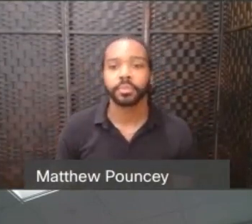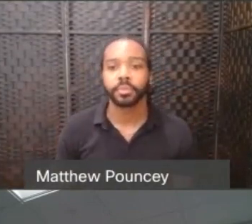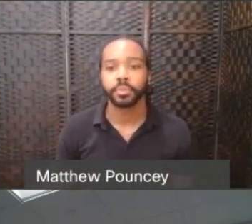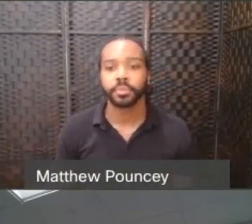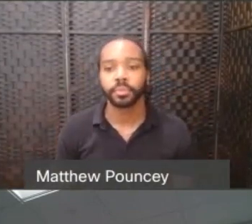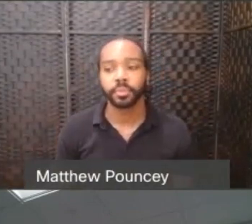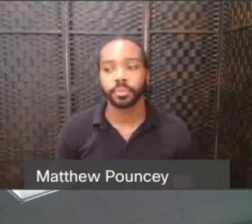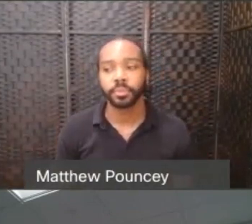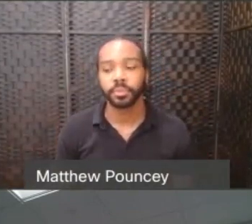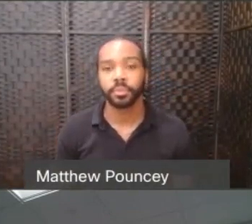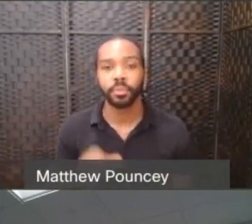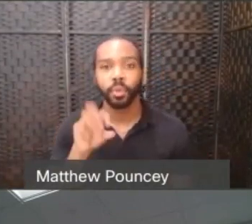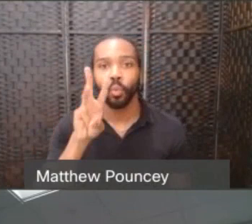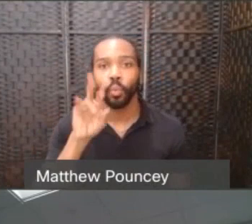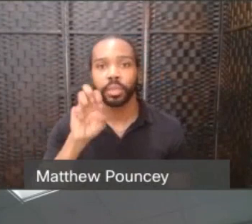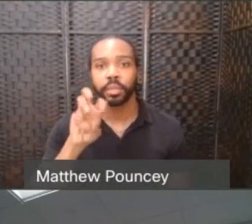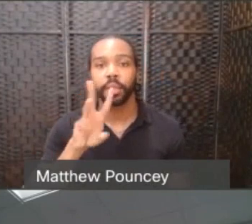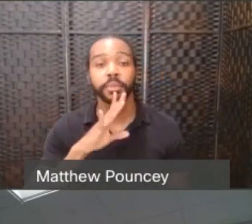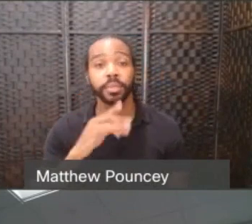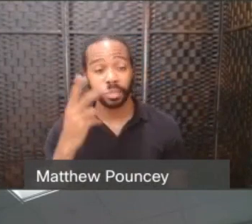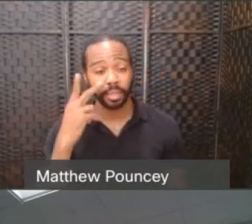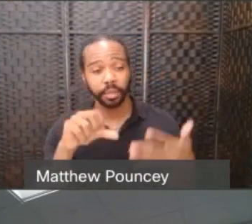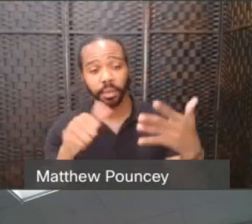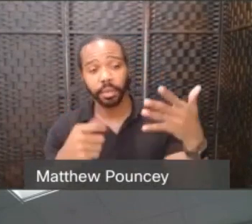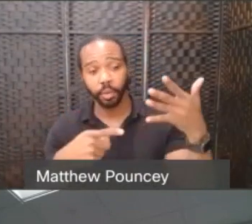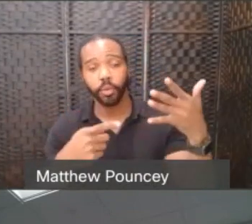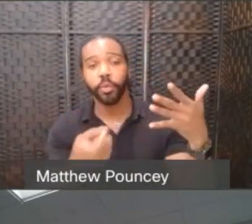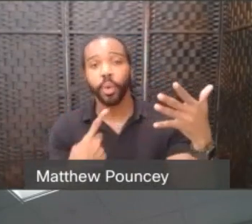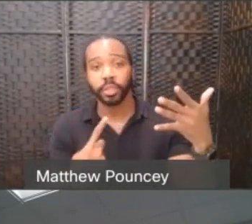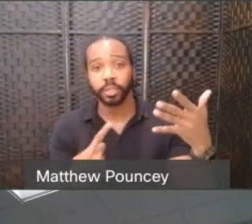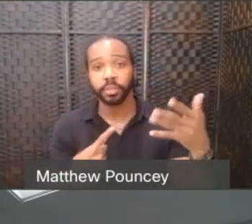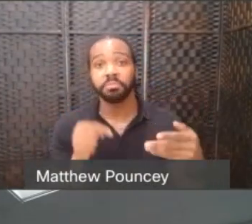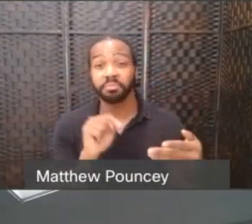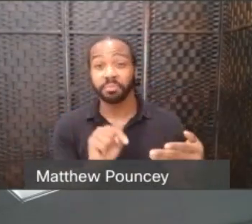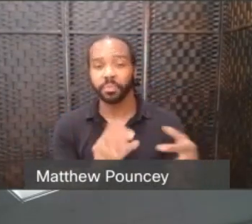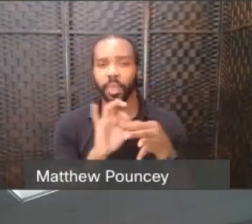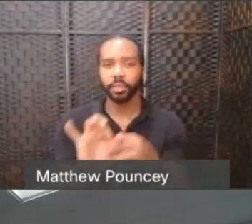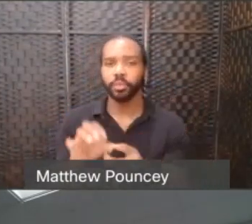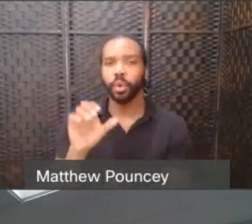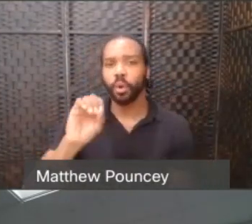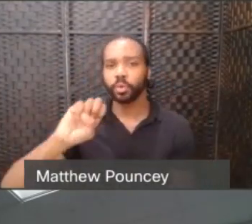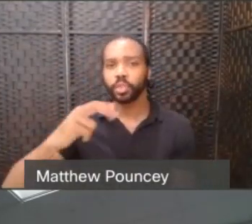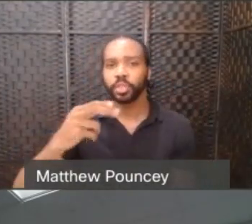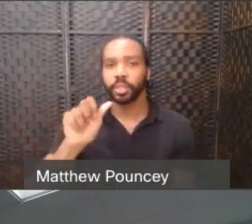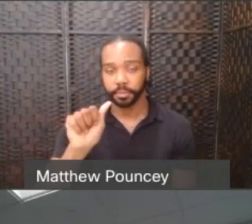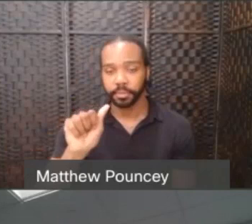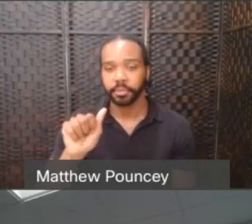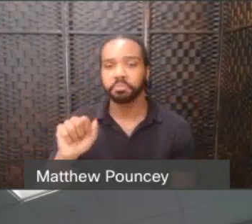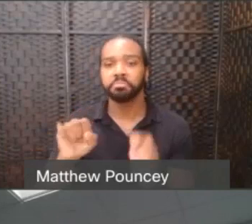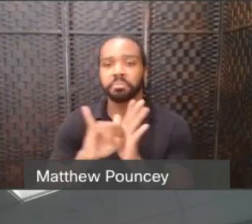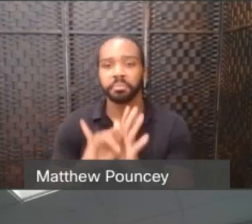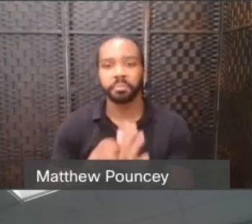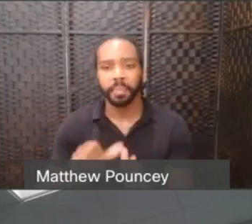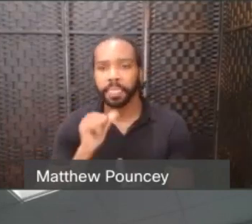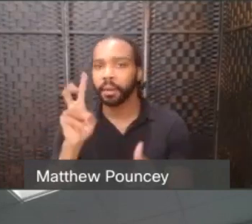And another question, is this how, and this is a follow-up to the OSHA regulations, indicated does not apply to home